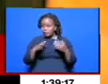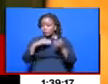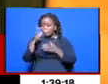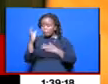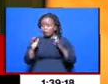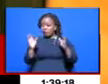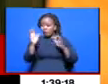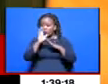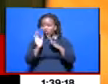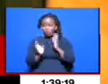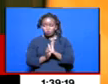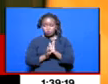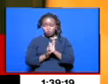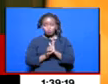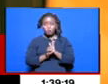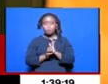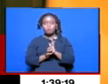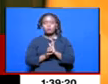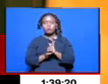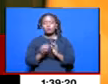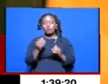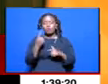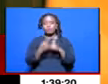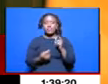Constitution of